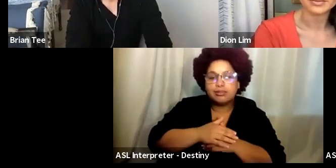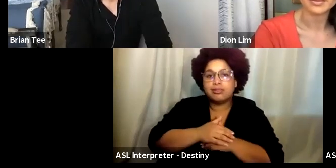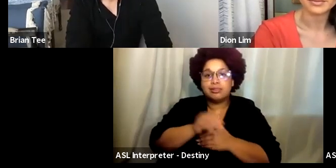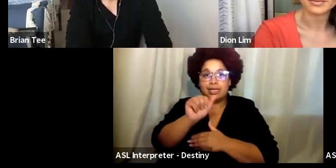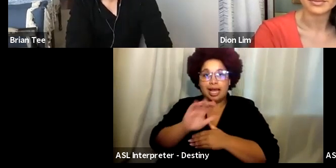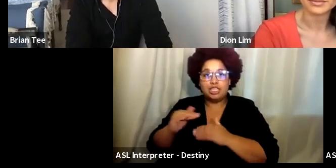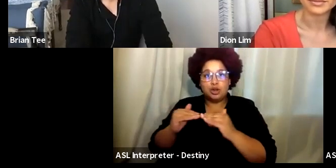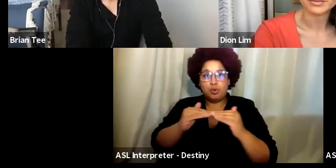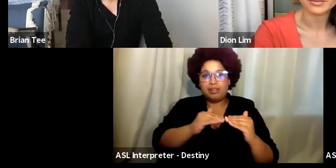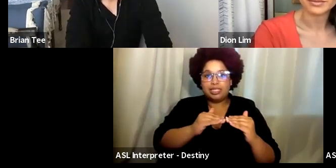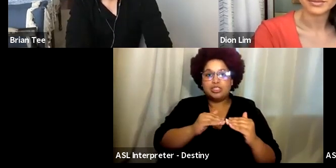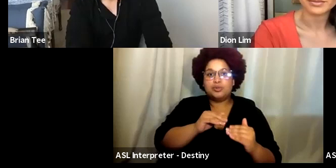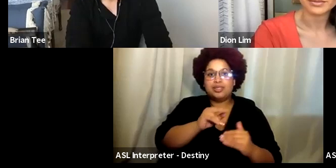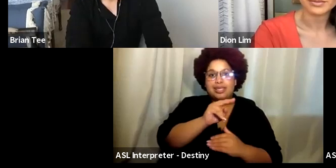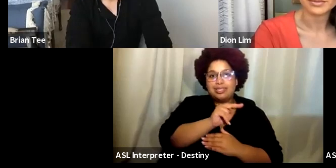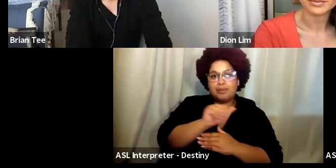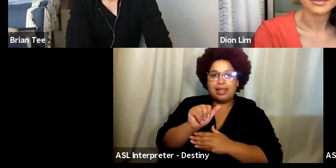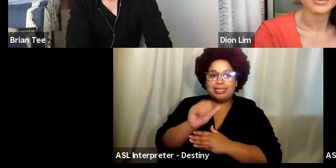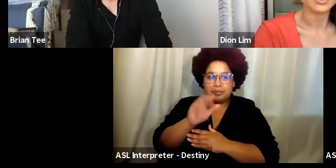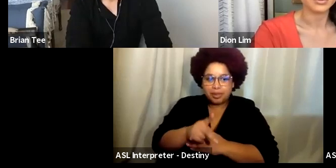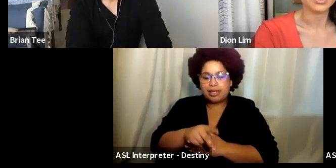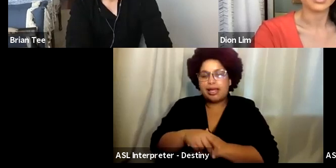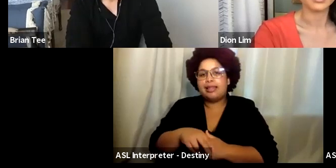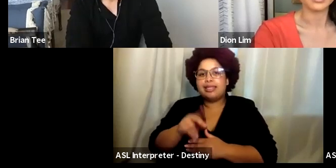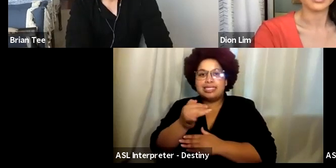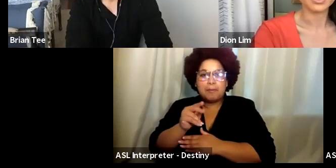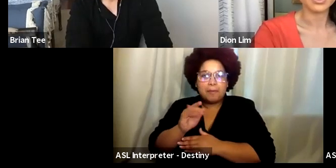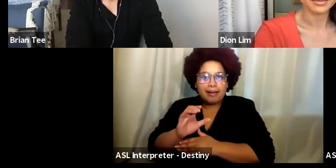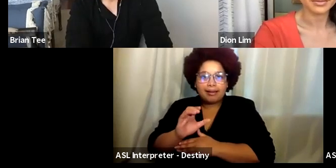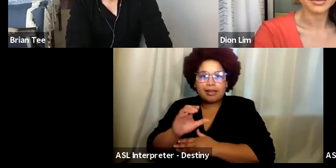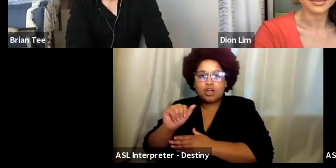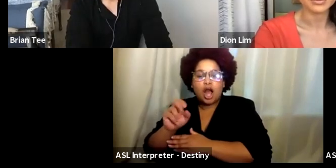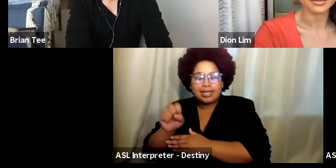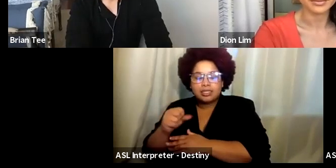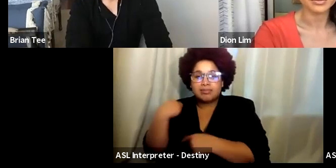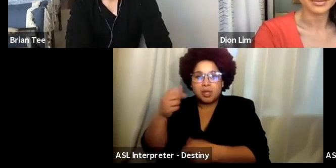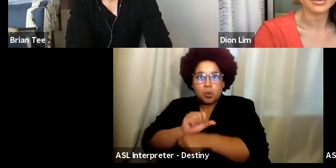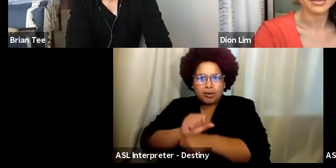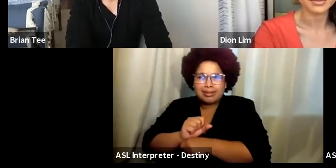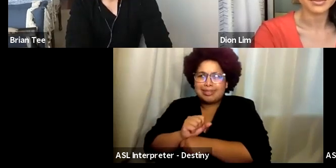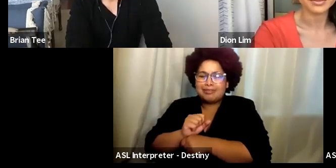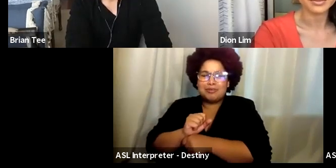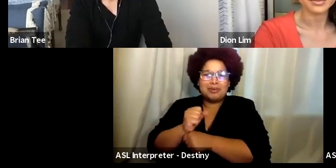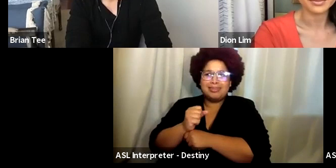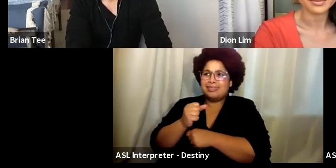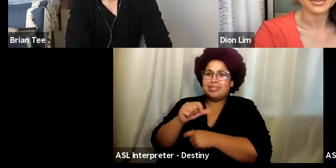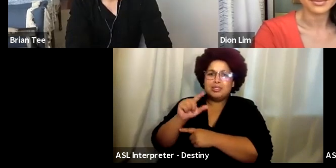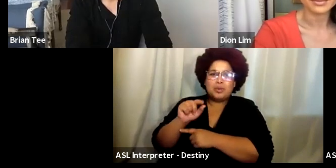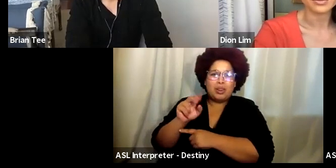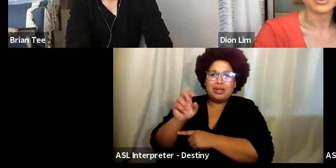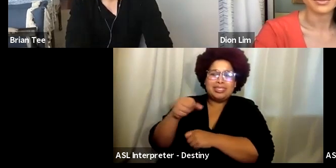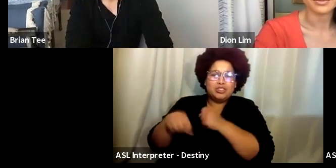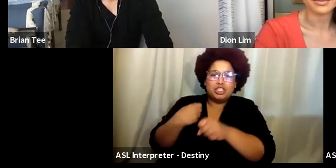Asian equivalent to the NAACP and the Hispanic caucus has been working for decades in New York to get